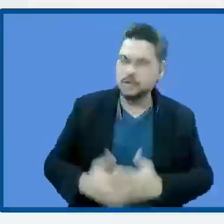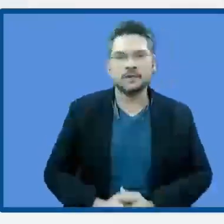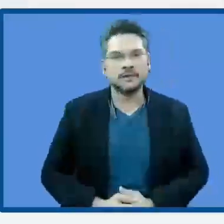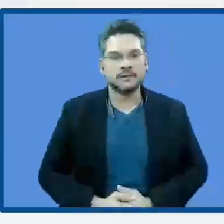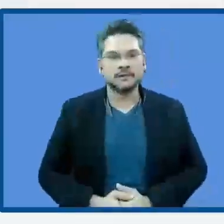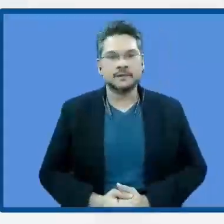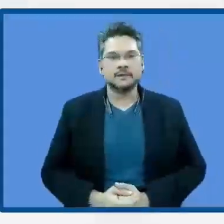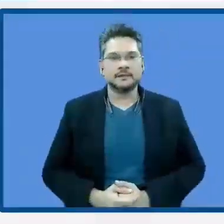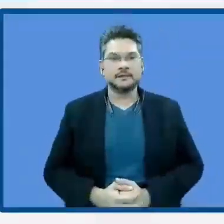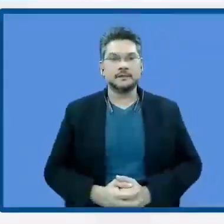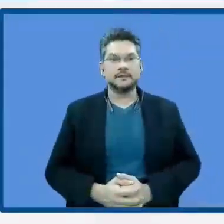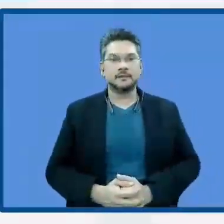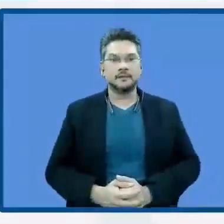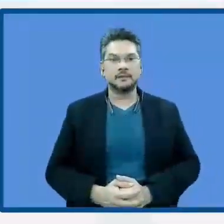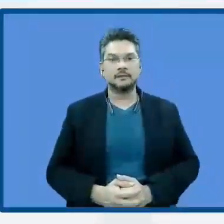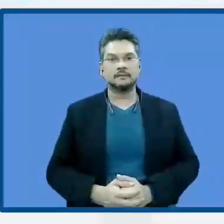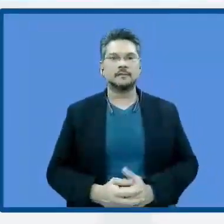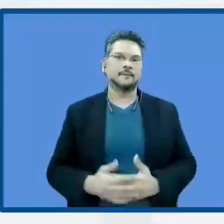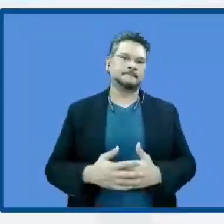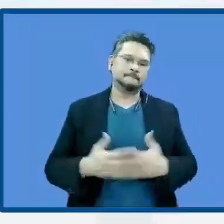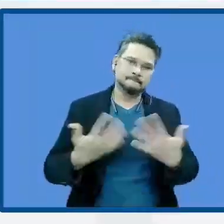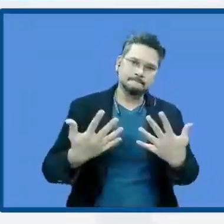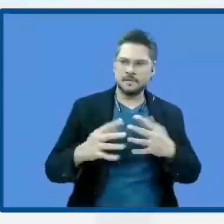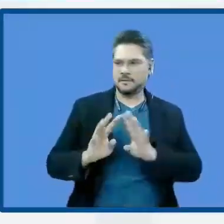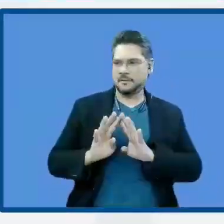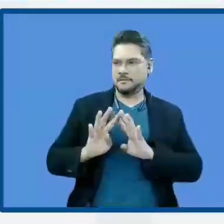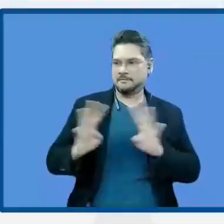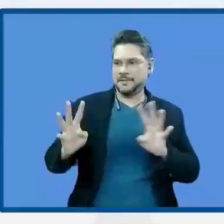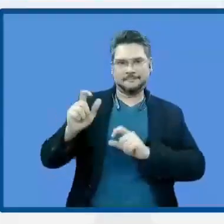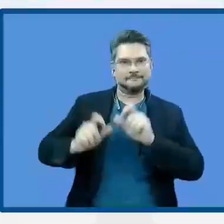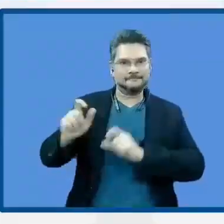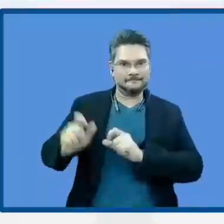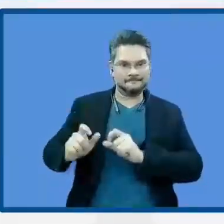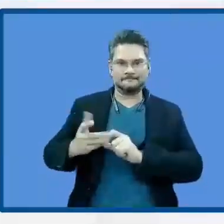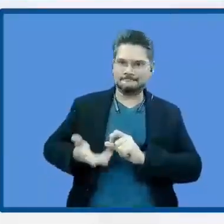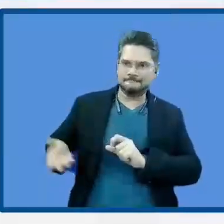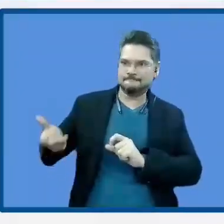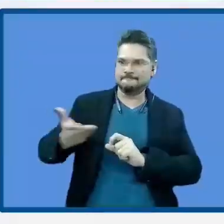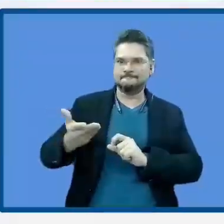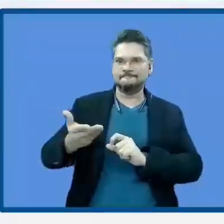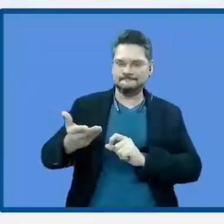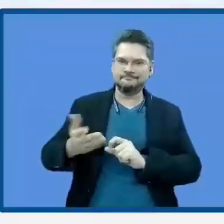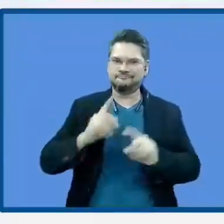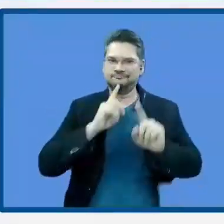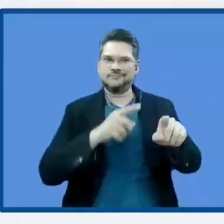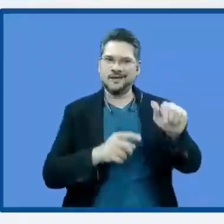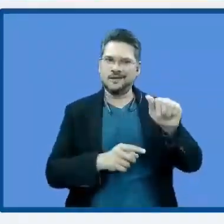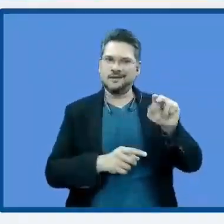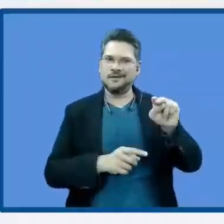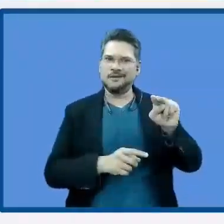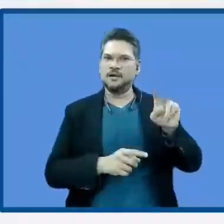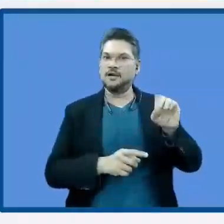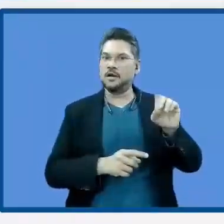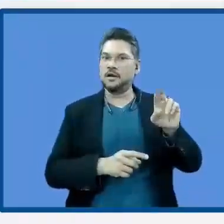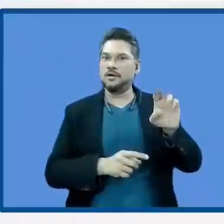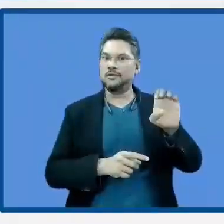From all the panelists, in answer to what Andrew said about investment in